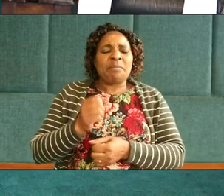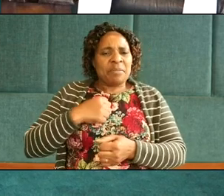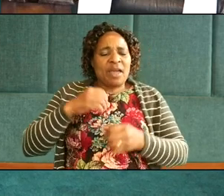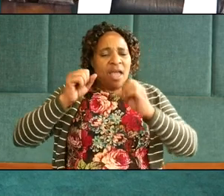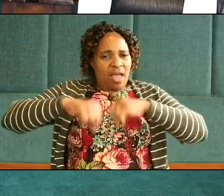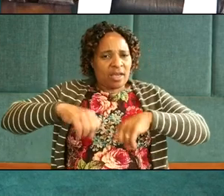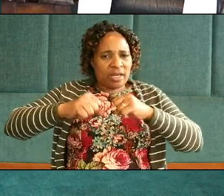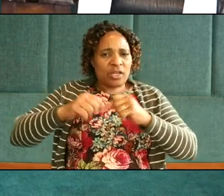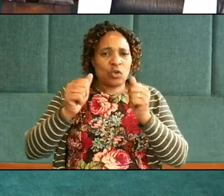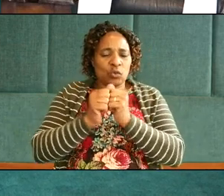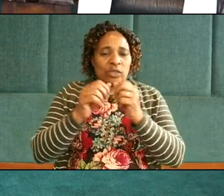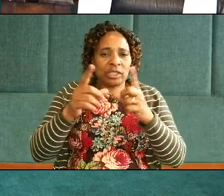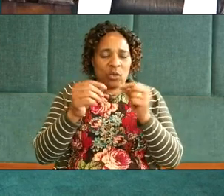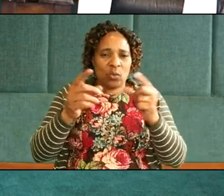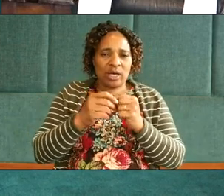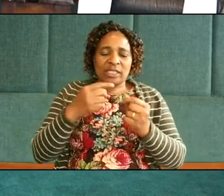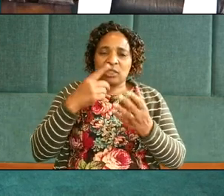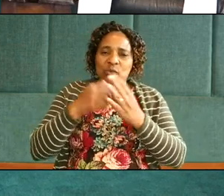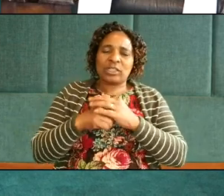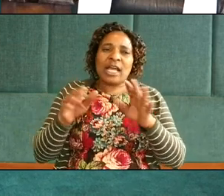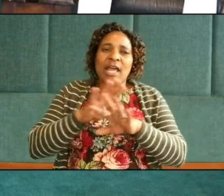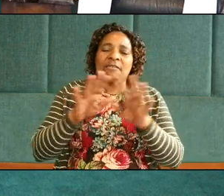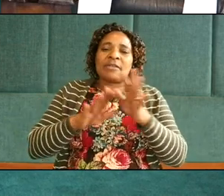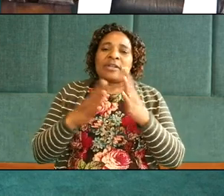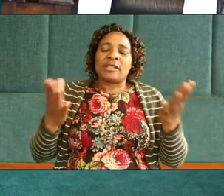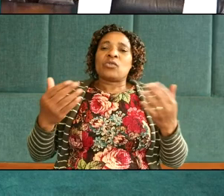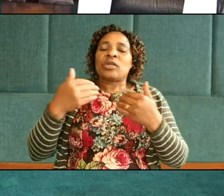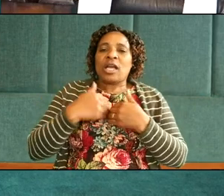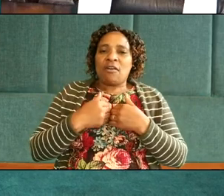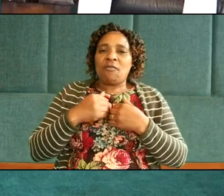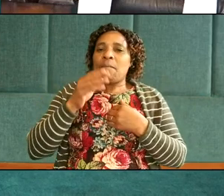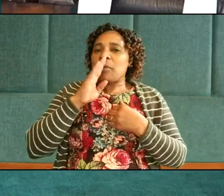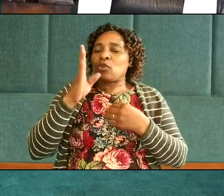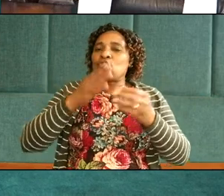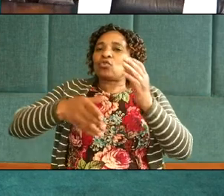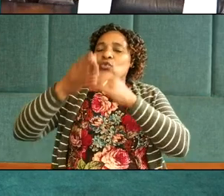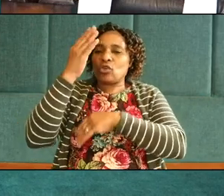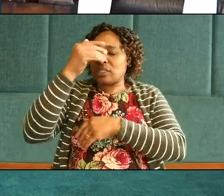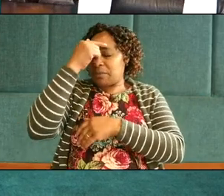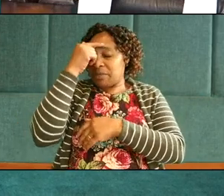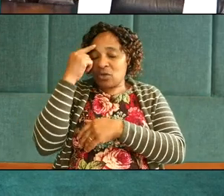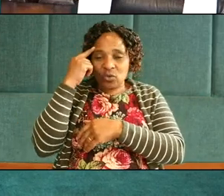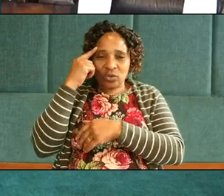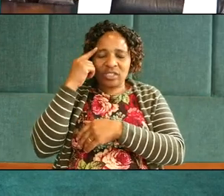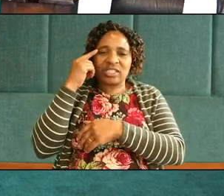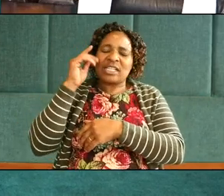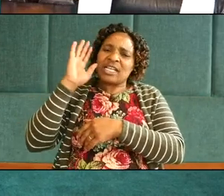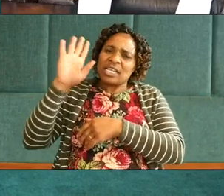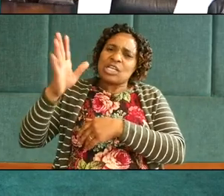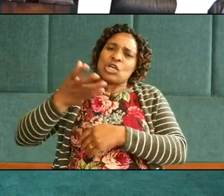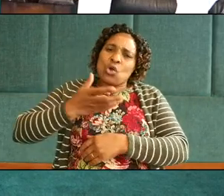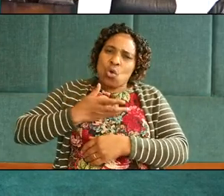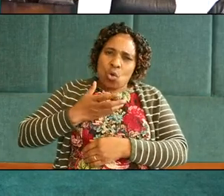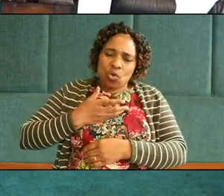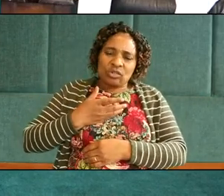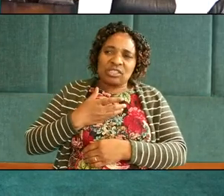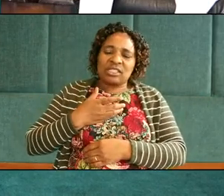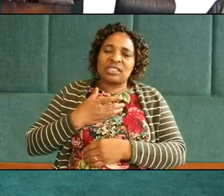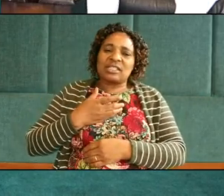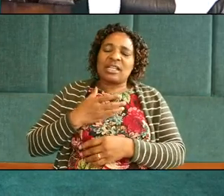with the statement that says that everything we have belongs to God because He owns the cattle